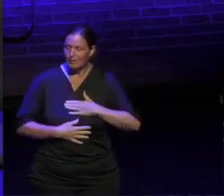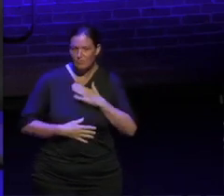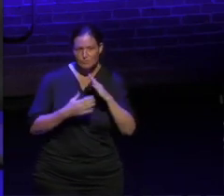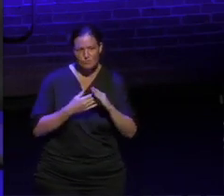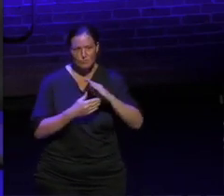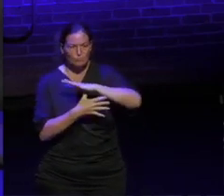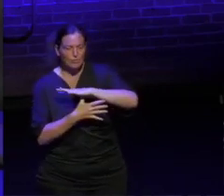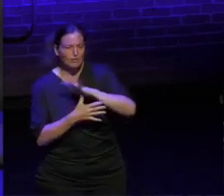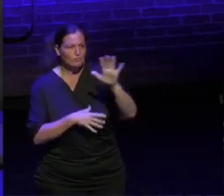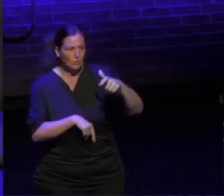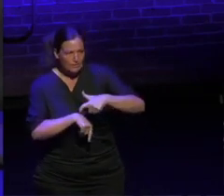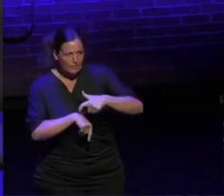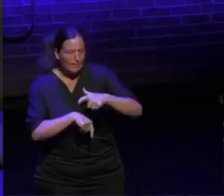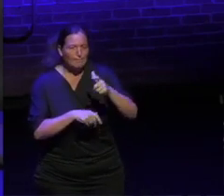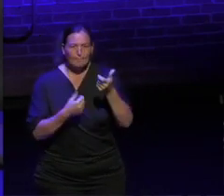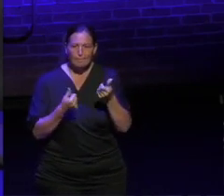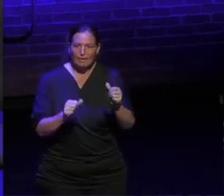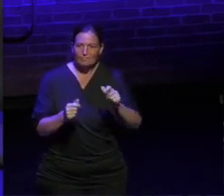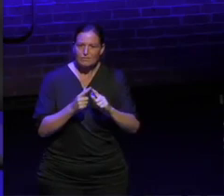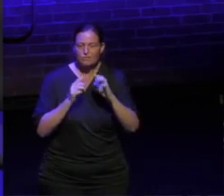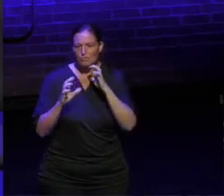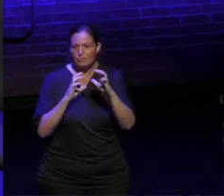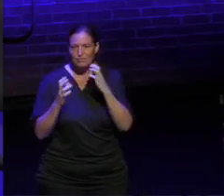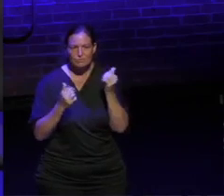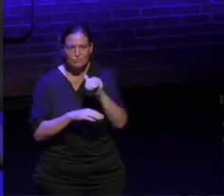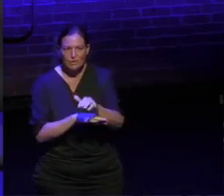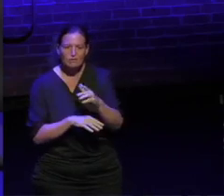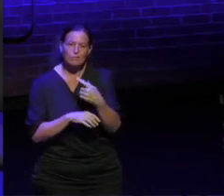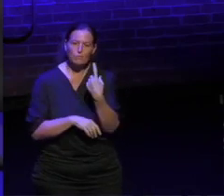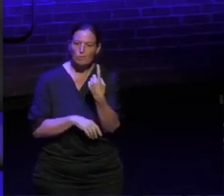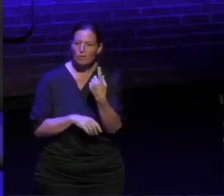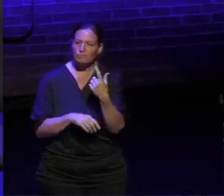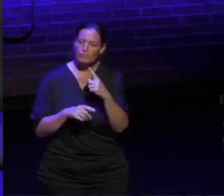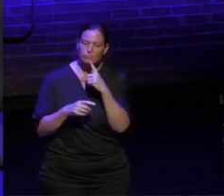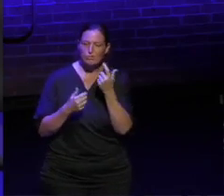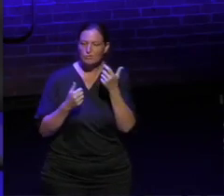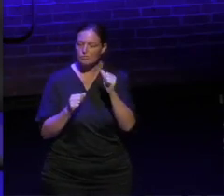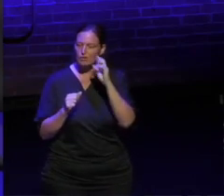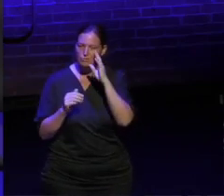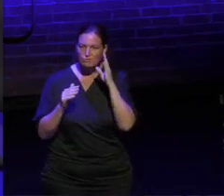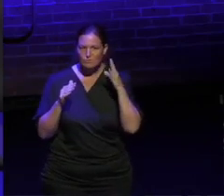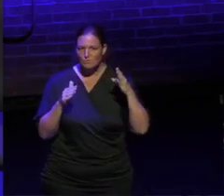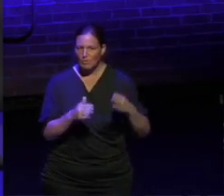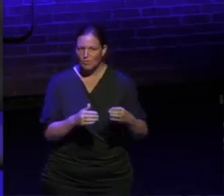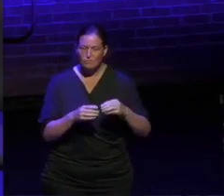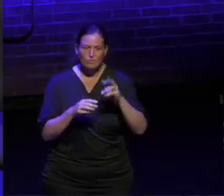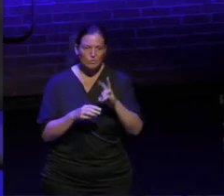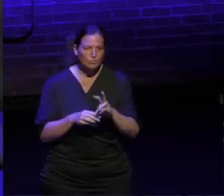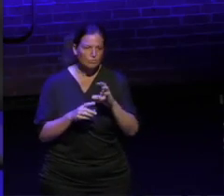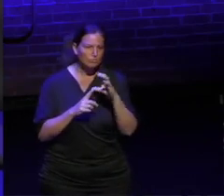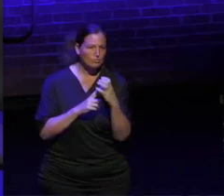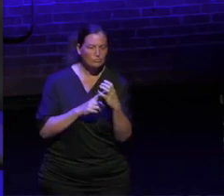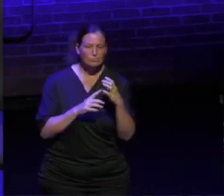priority of your time and efforts and conversation tonight. One of the works that we really try to focus on with the Worcester Cultural Coalition